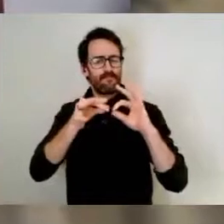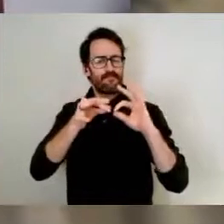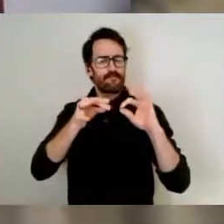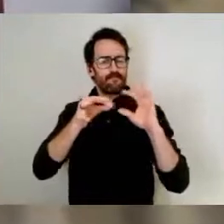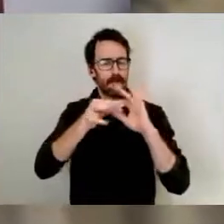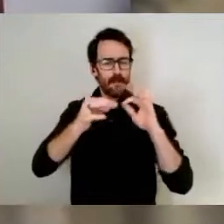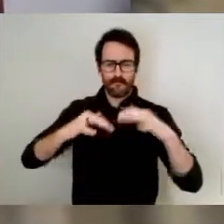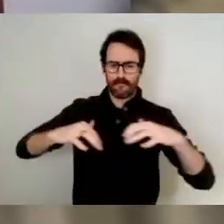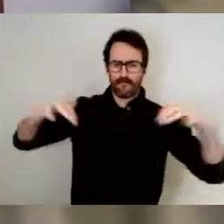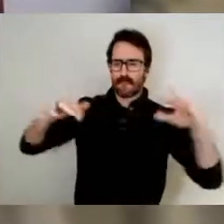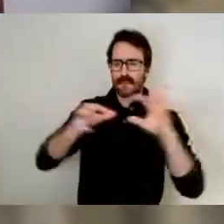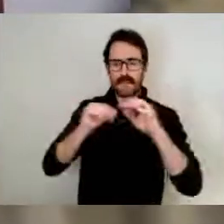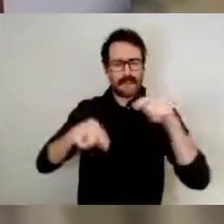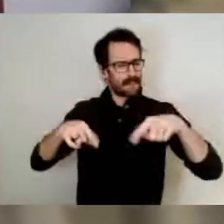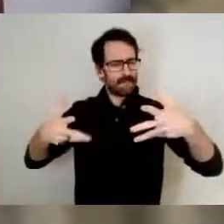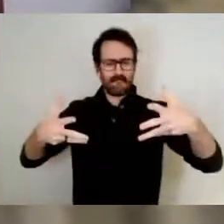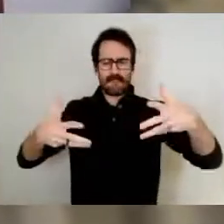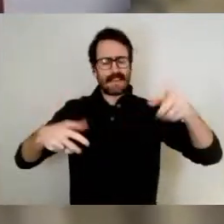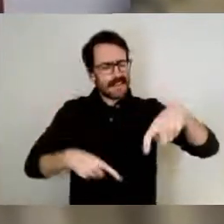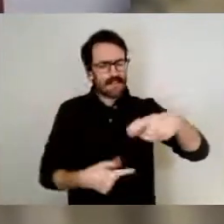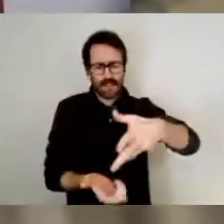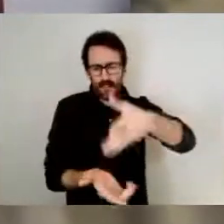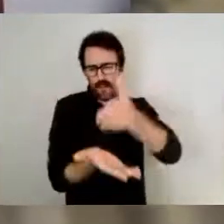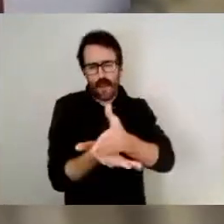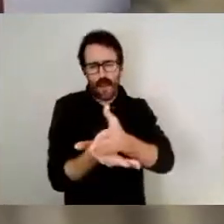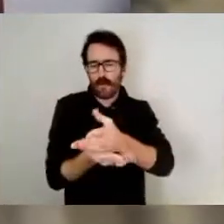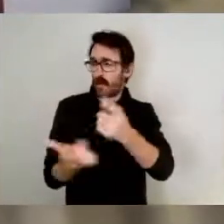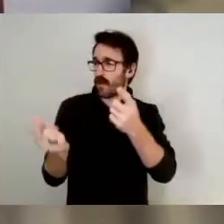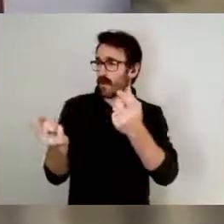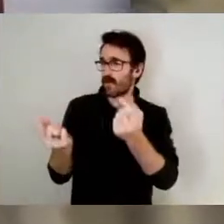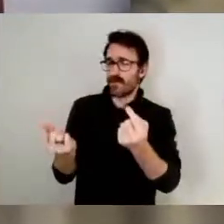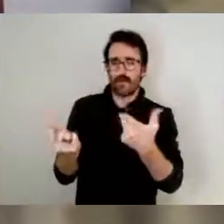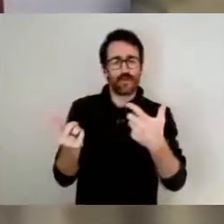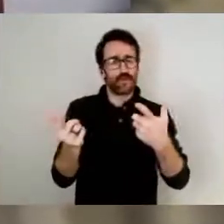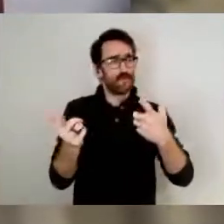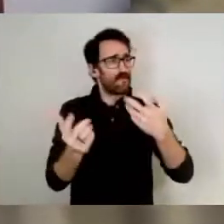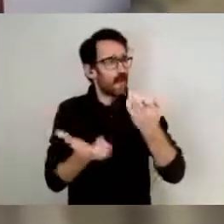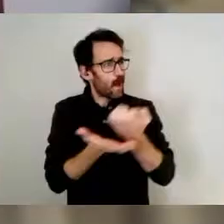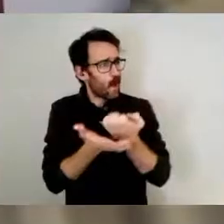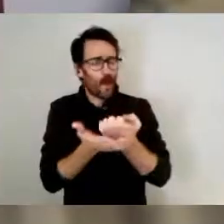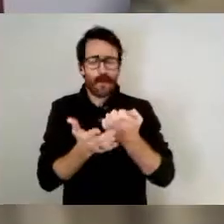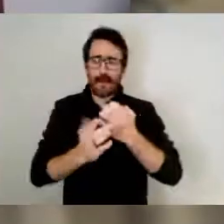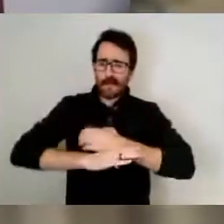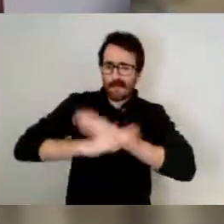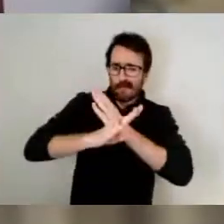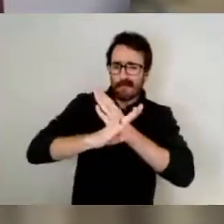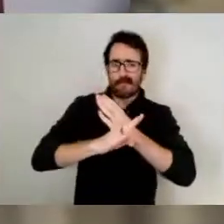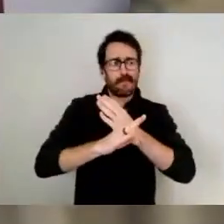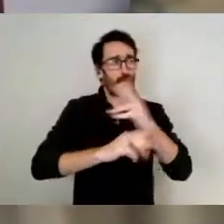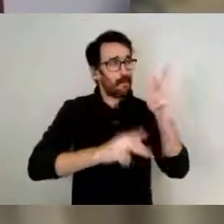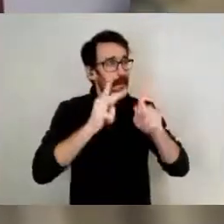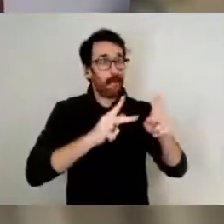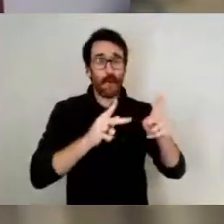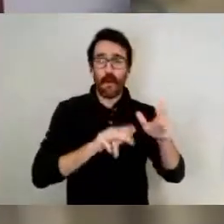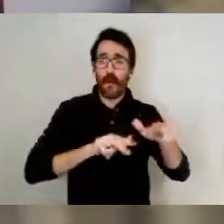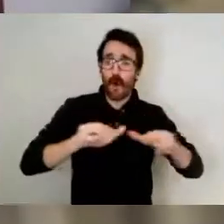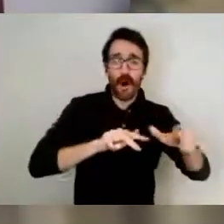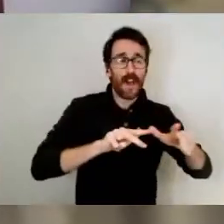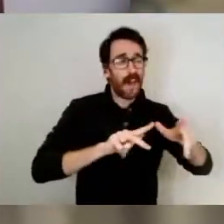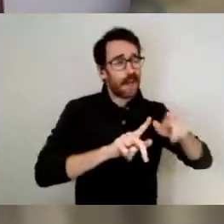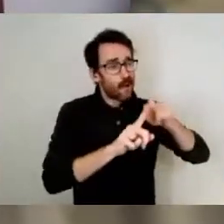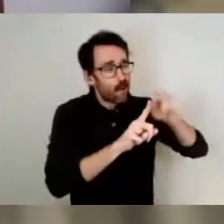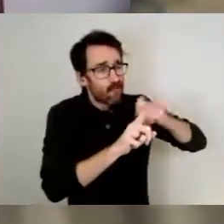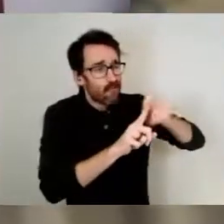we will continue to keep those lines of communication open in the hope and attempts to make sure that we can peacefully end